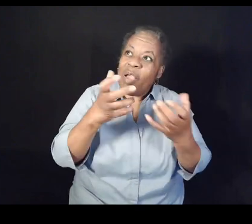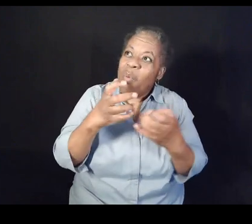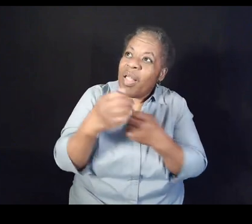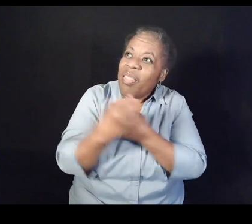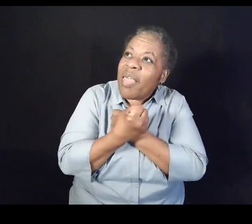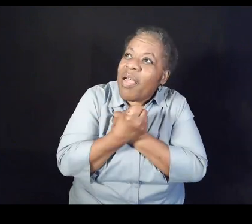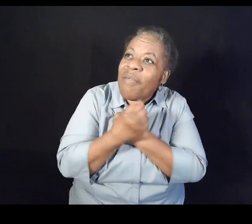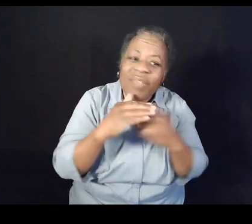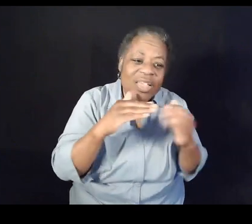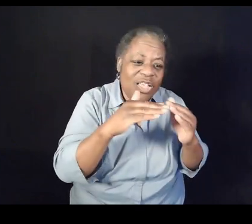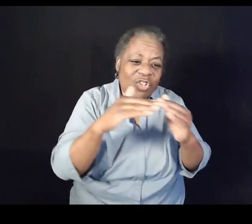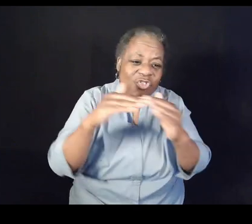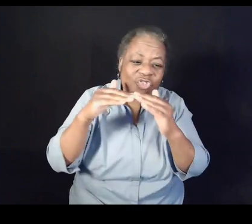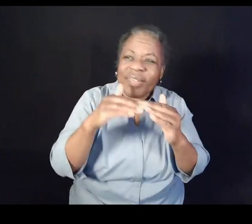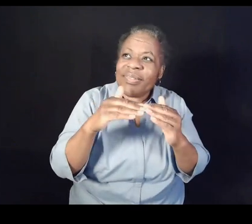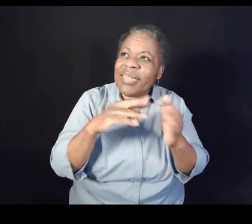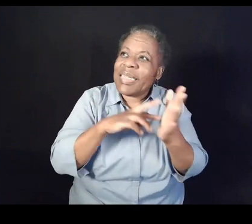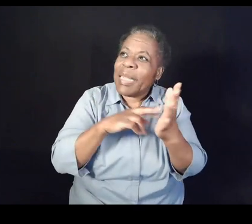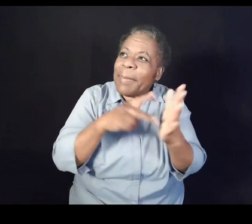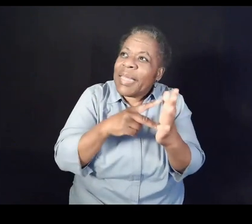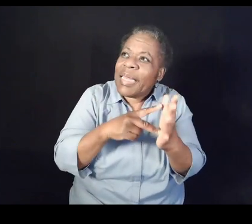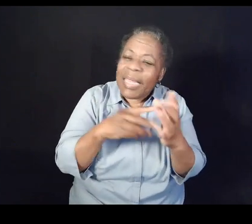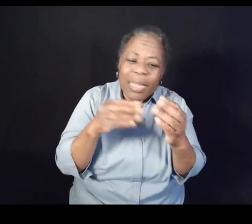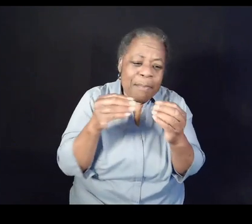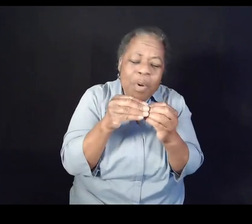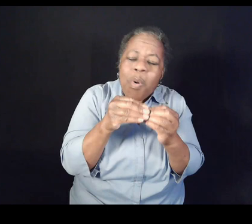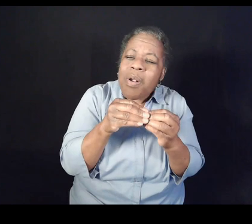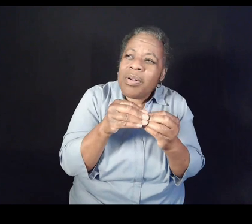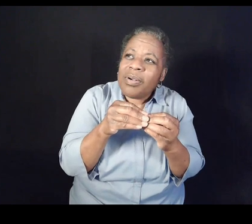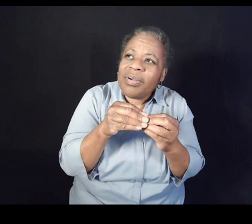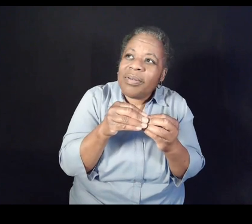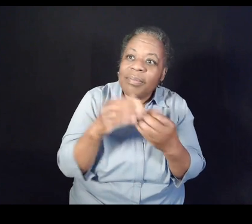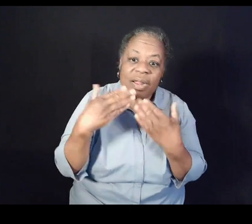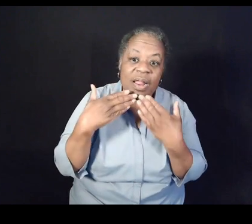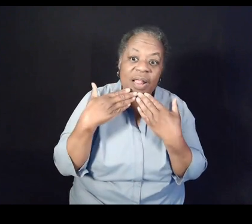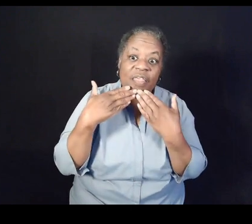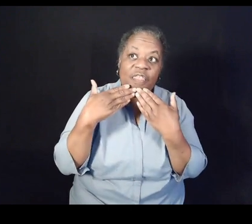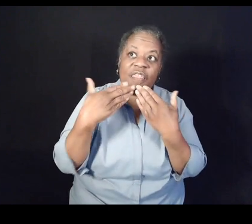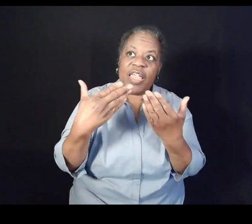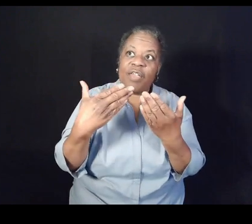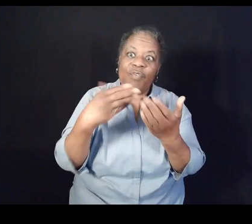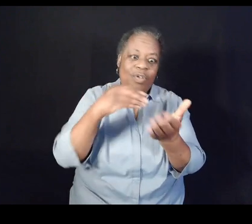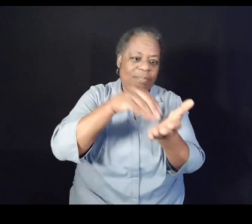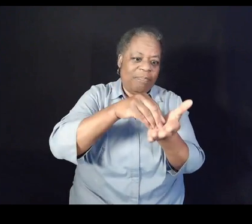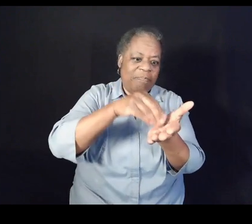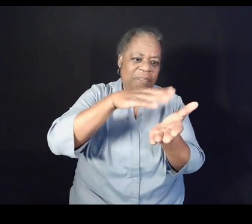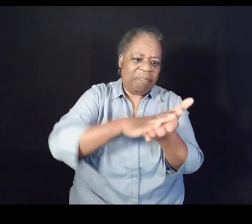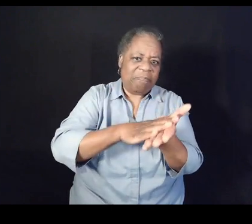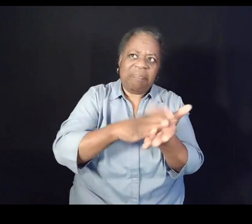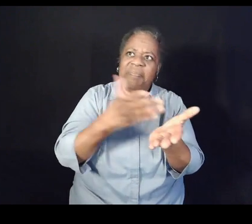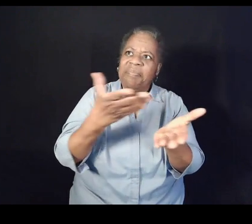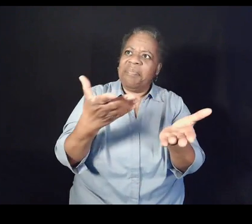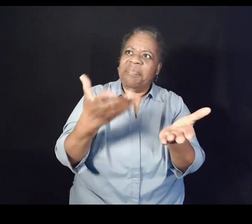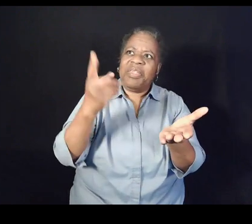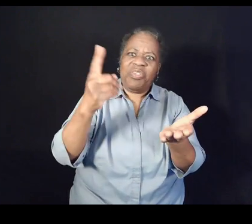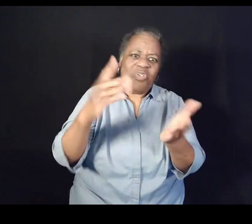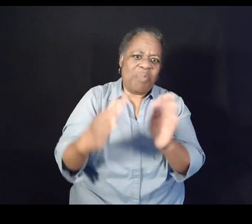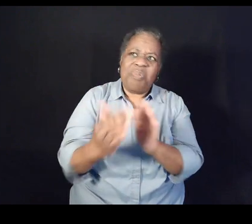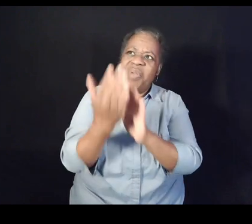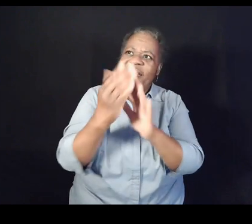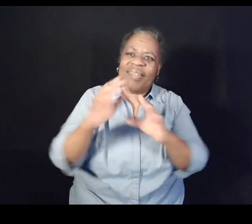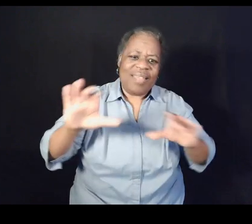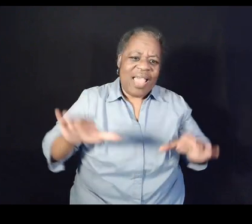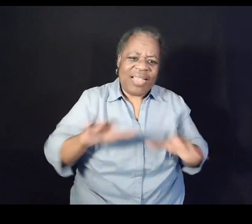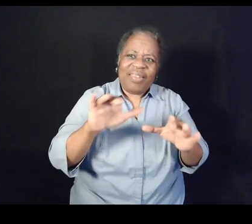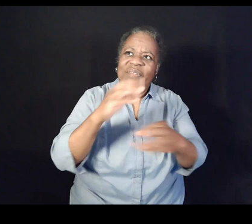and meaning and more. Thank you for the record you have left of your presence and activity in the world, and especially for the life